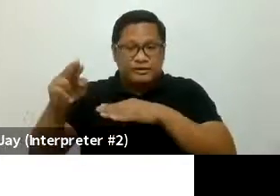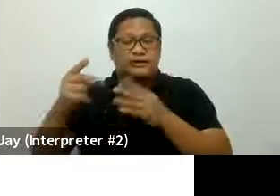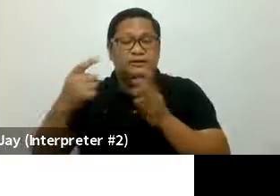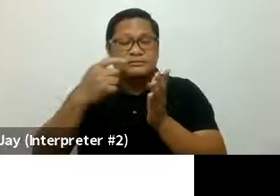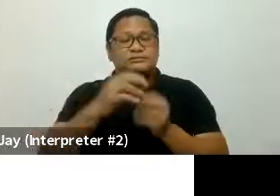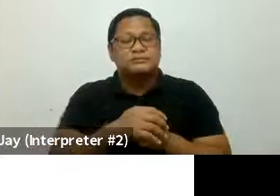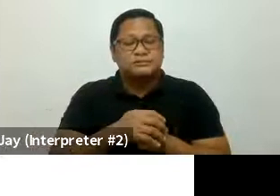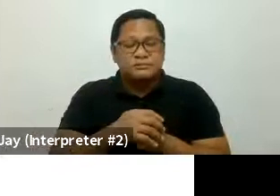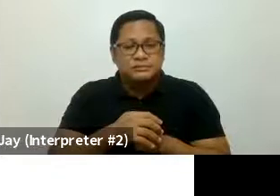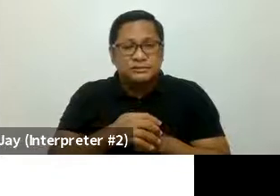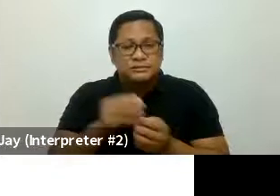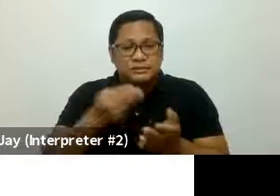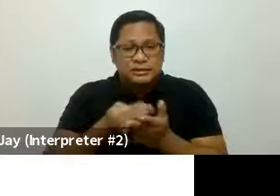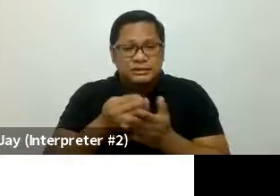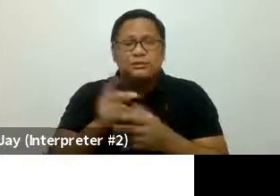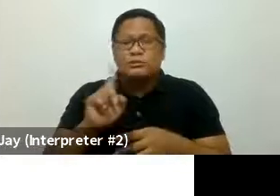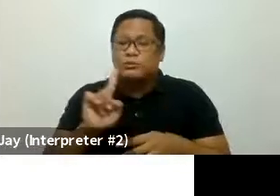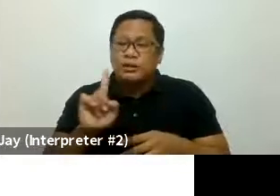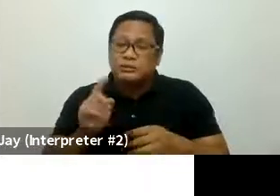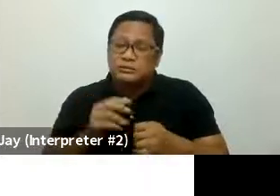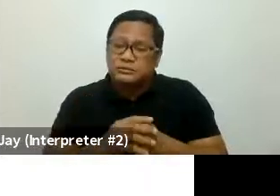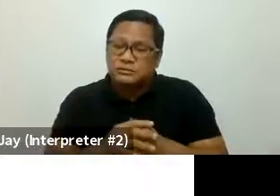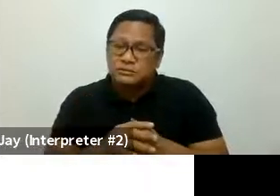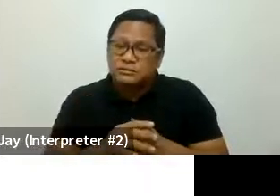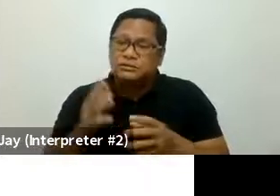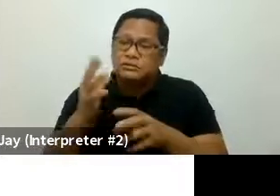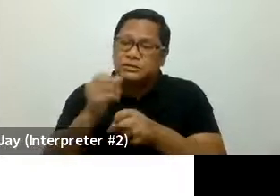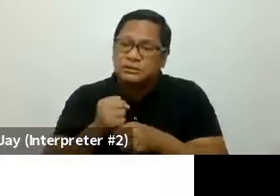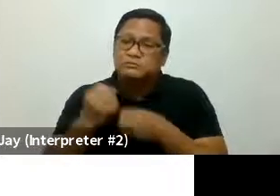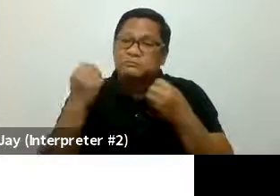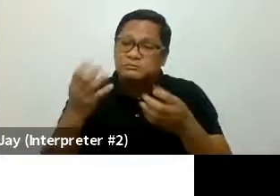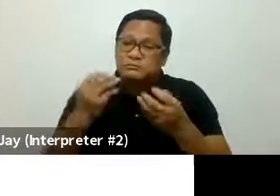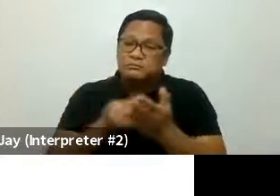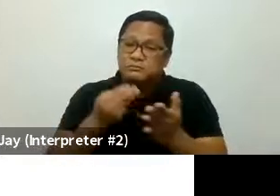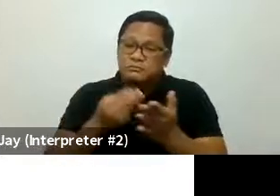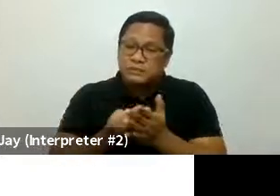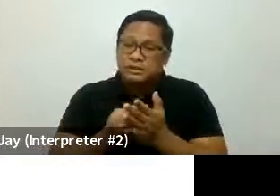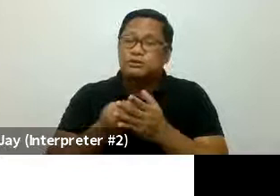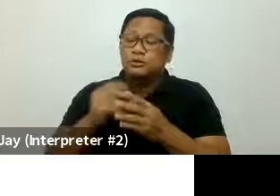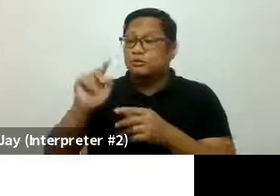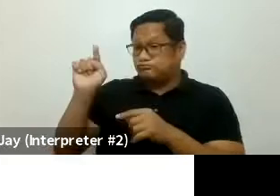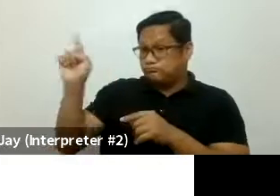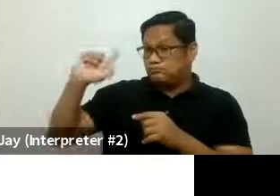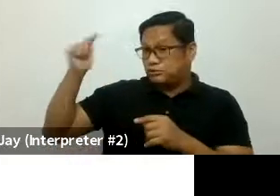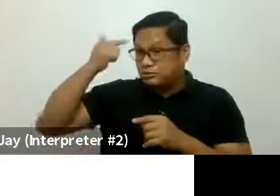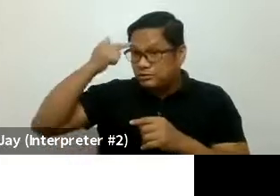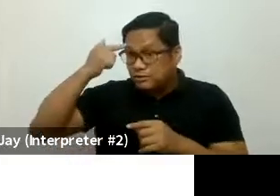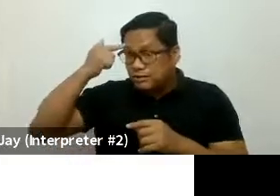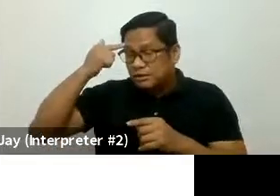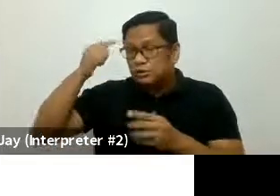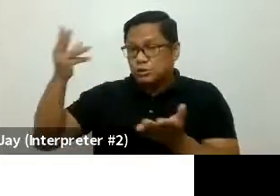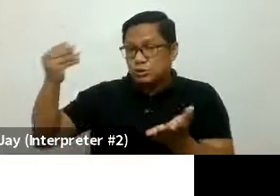that means what you aspire for is to get as much money to get government to